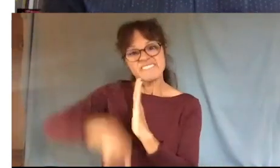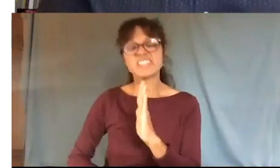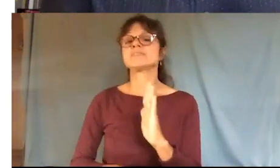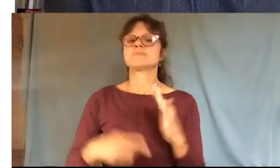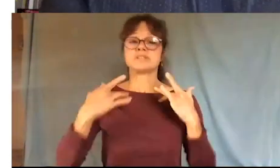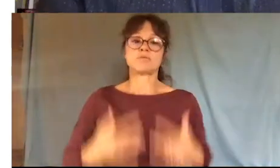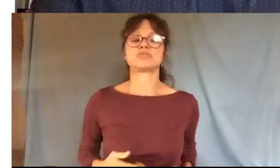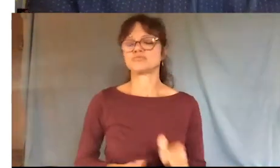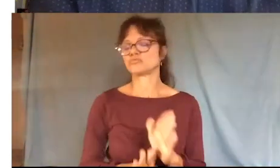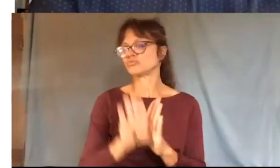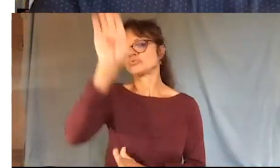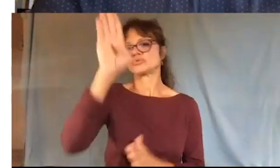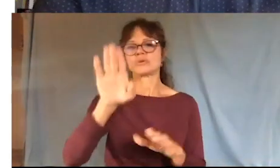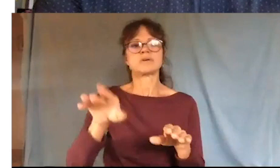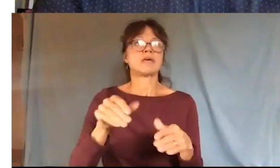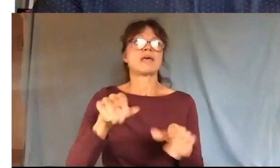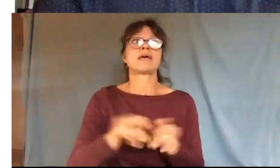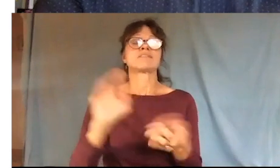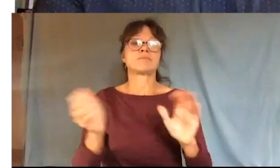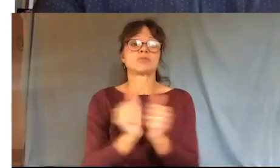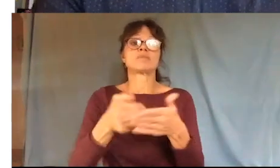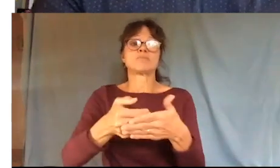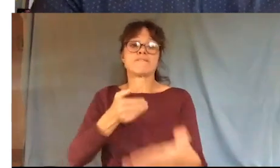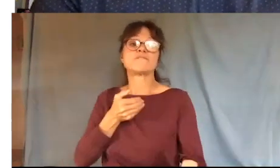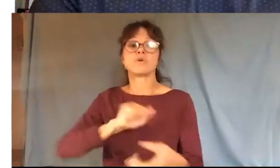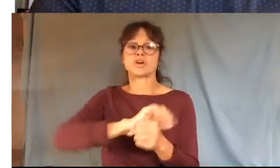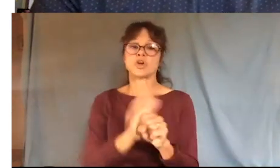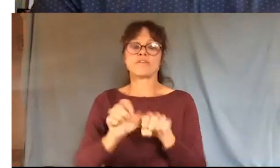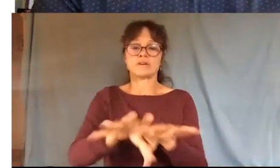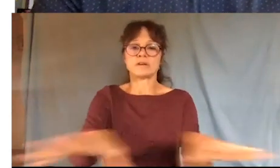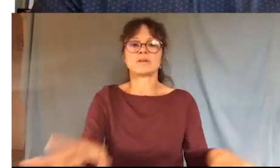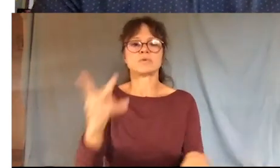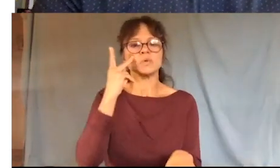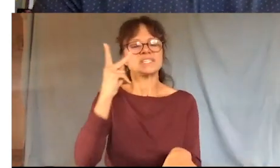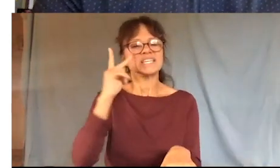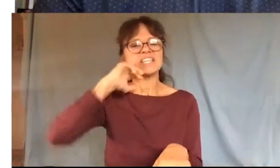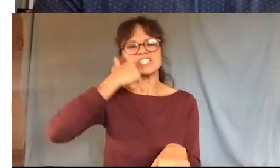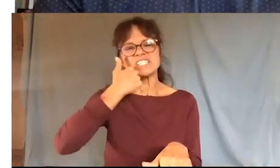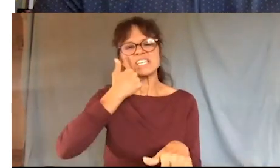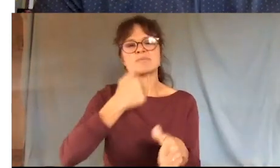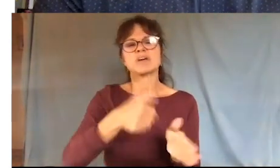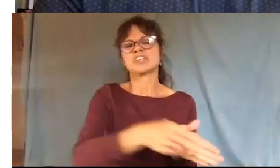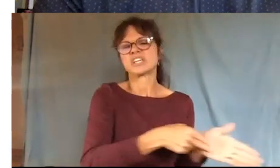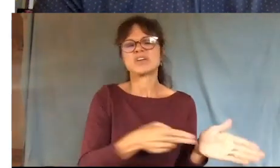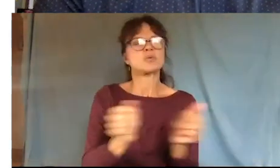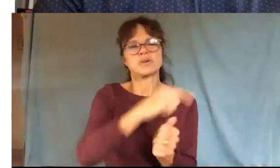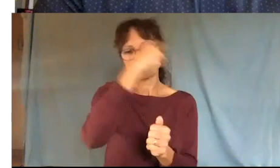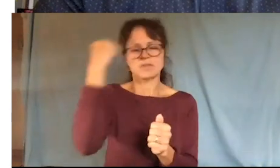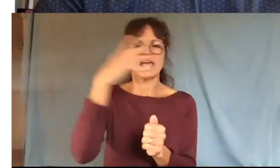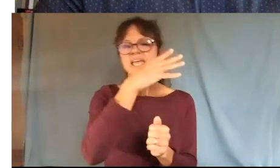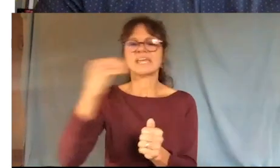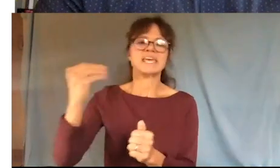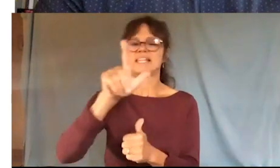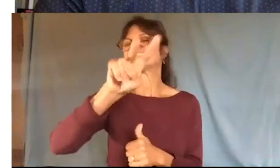before the epidemic. We're also seeing higher rates of stigma that's being leveled at many of our communities, with Black, Latino, and particularly